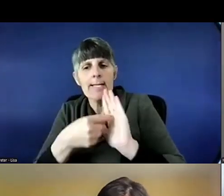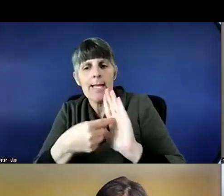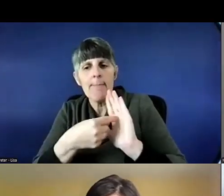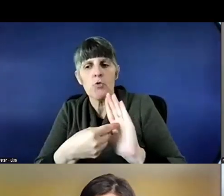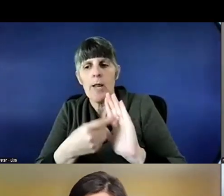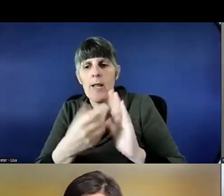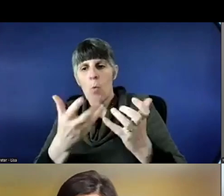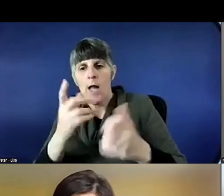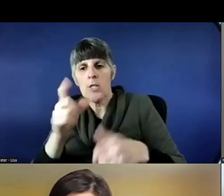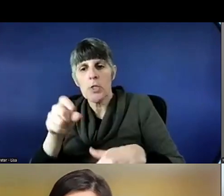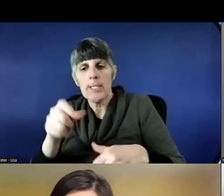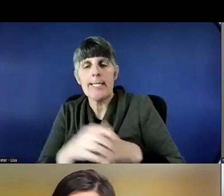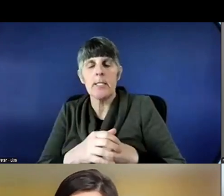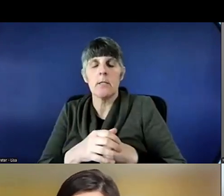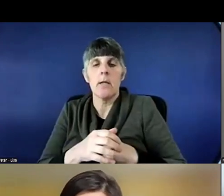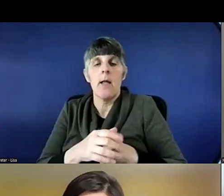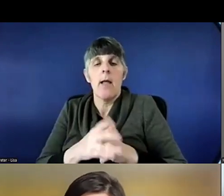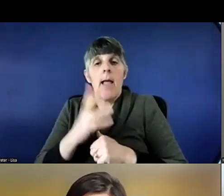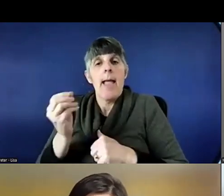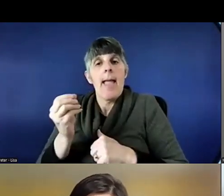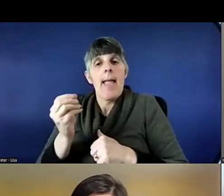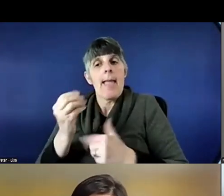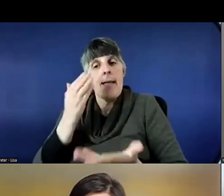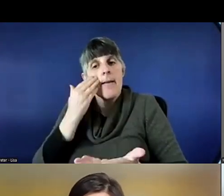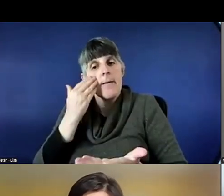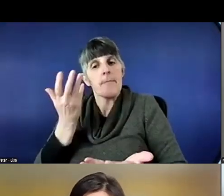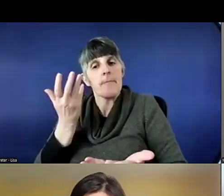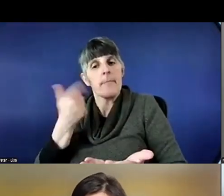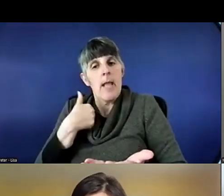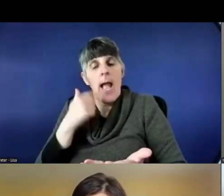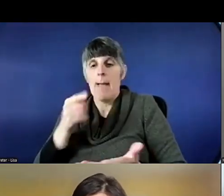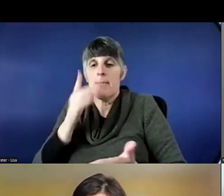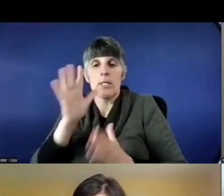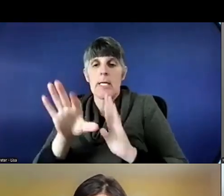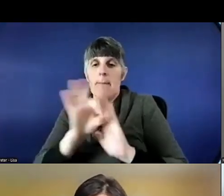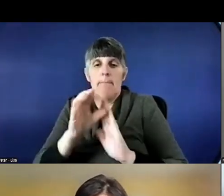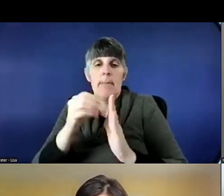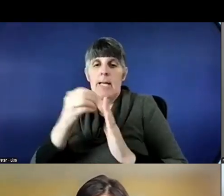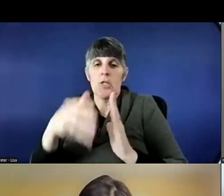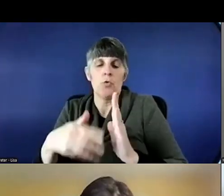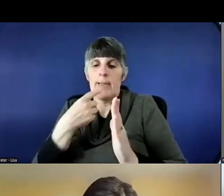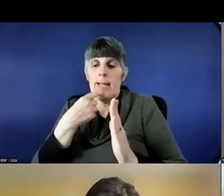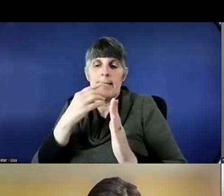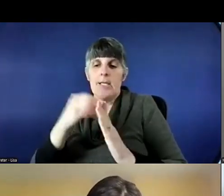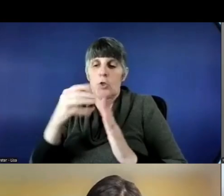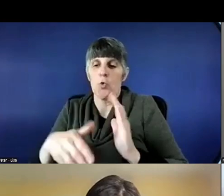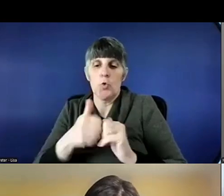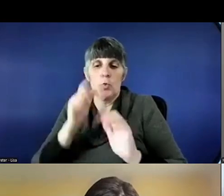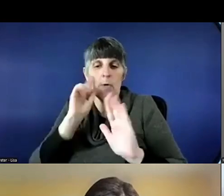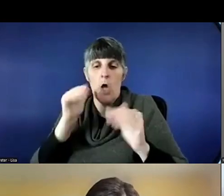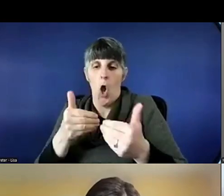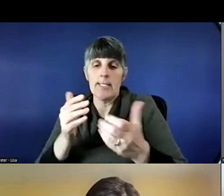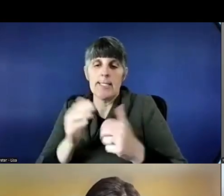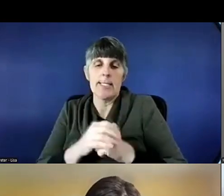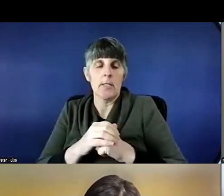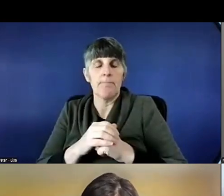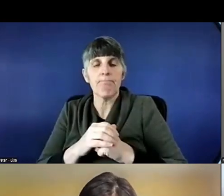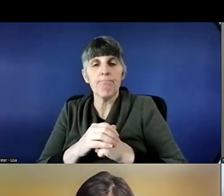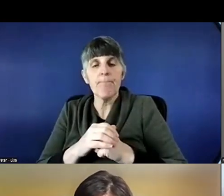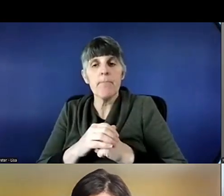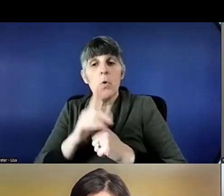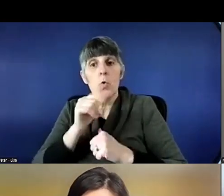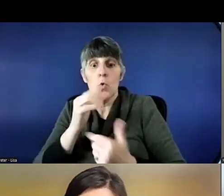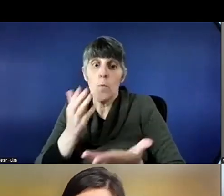their wants or needs? And there's, I'm just going to pick let's say students with autism,